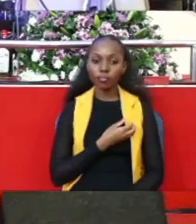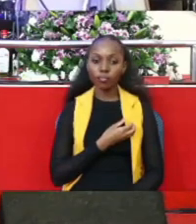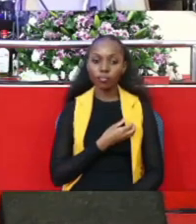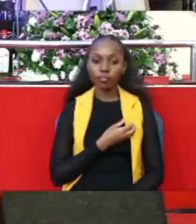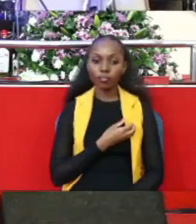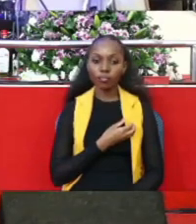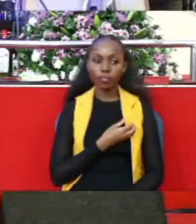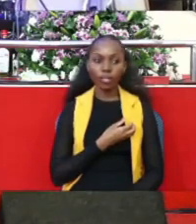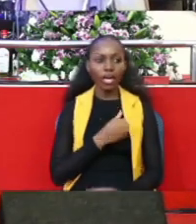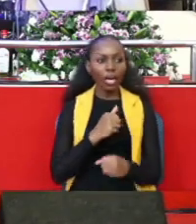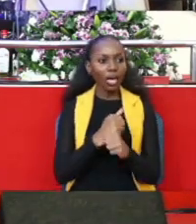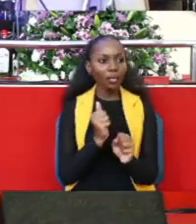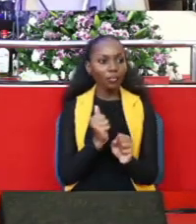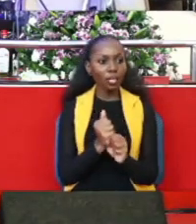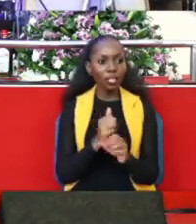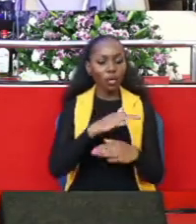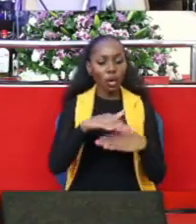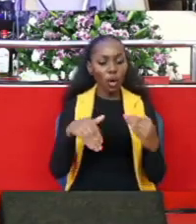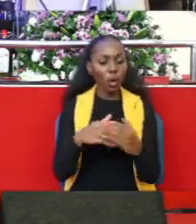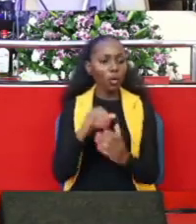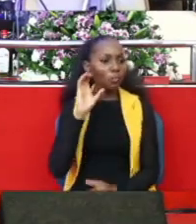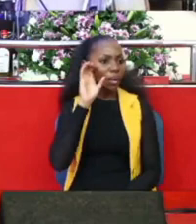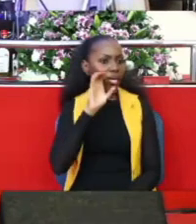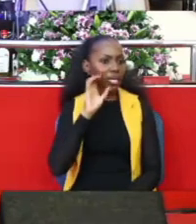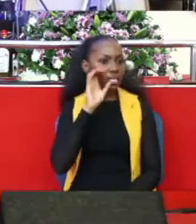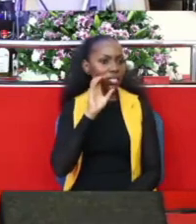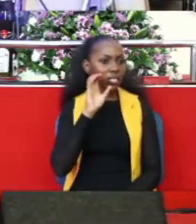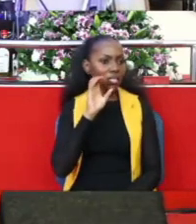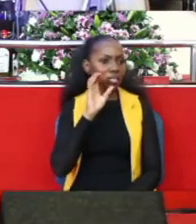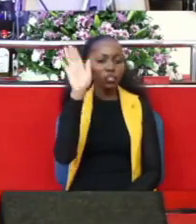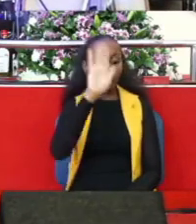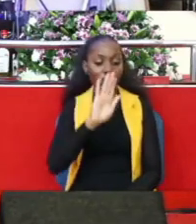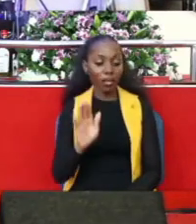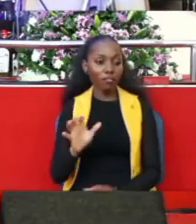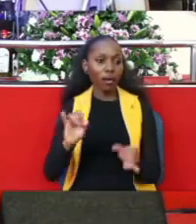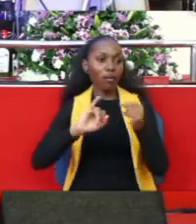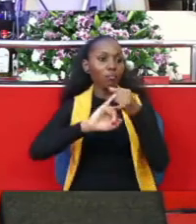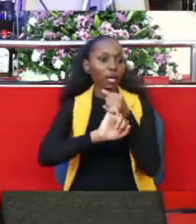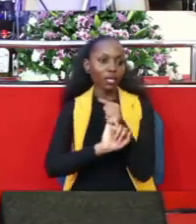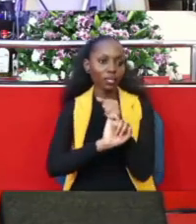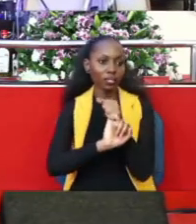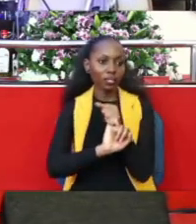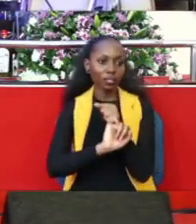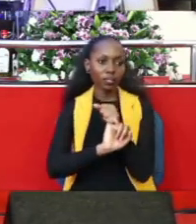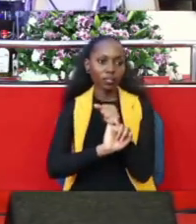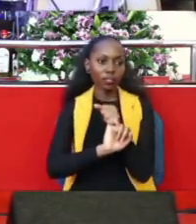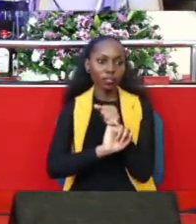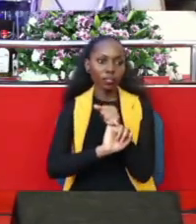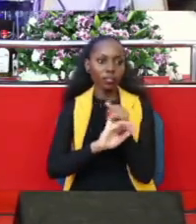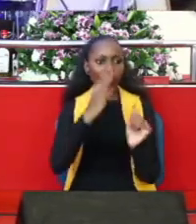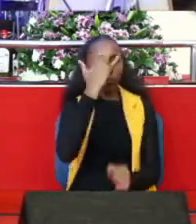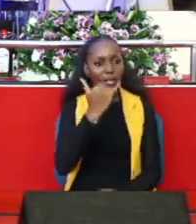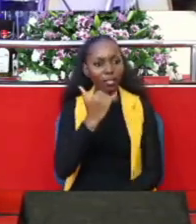to get married and settle in a marriage. Ilikuwa ya kwamba hakuna mtu mweyote katika familia yetu angeweza kuolewa na kukaa katika